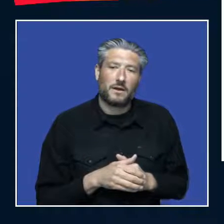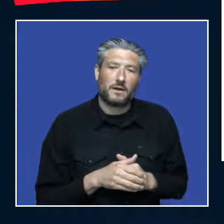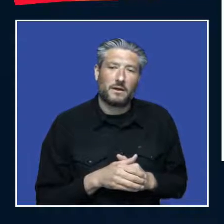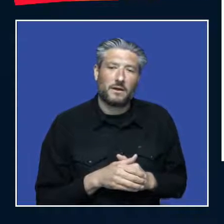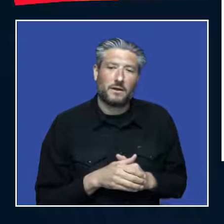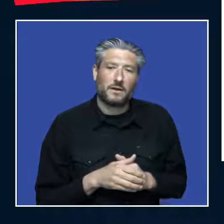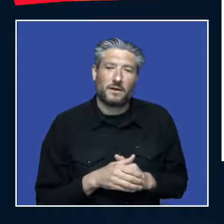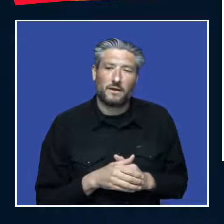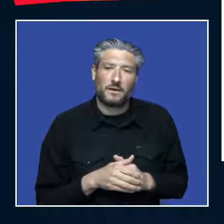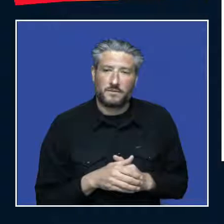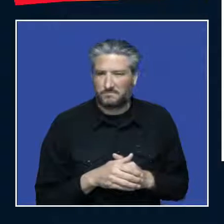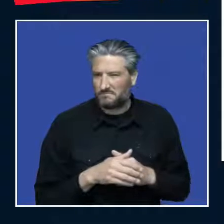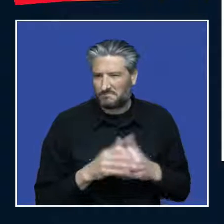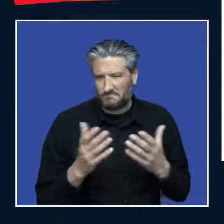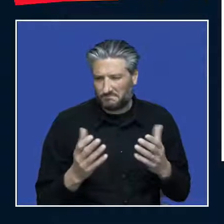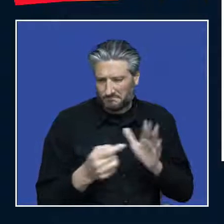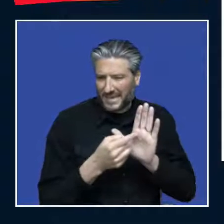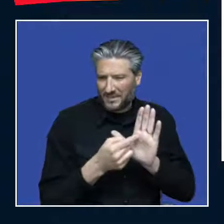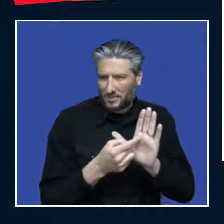for instance.